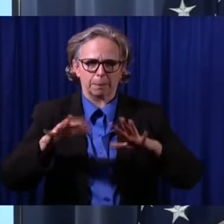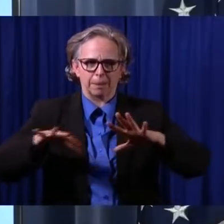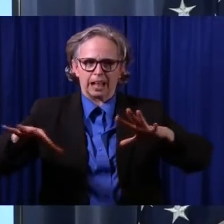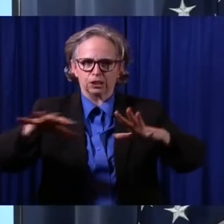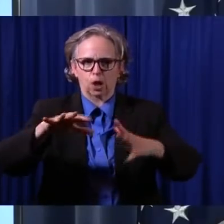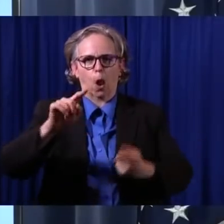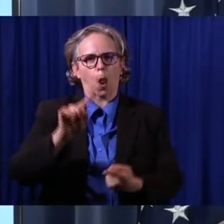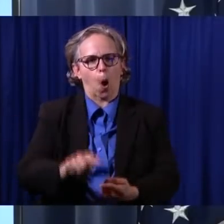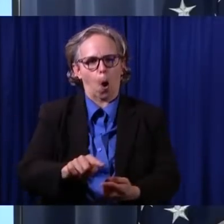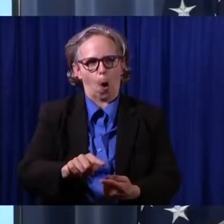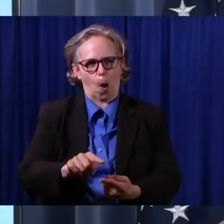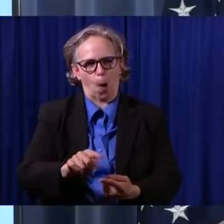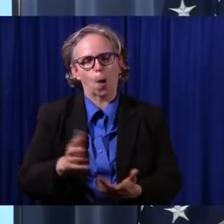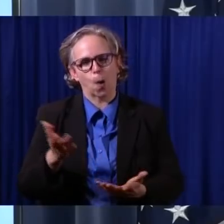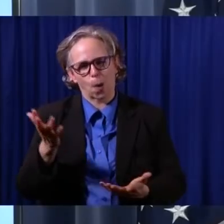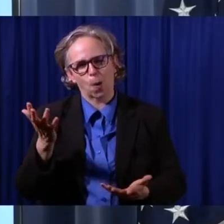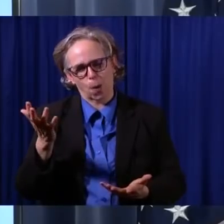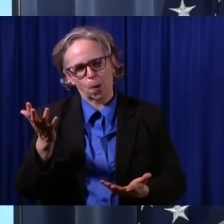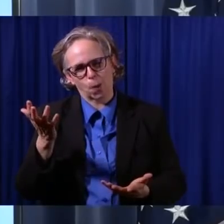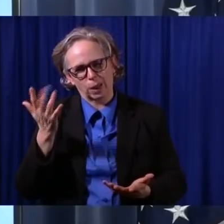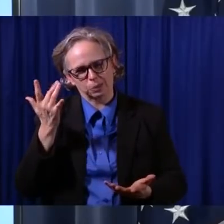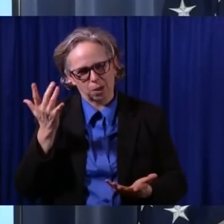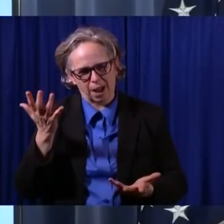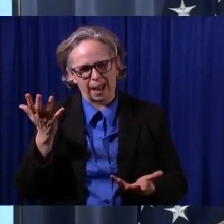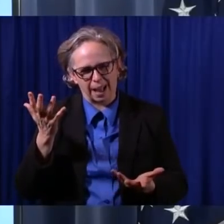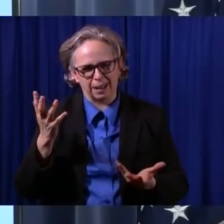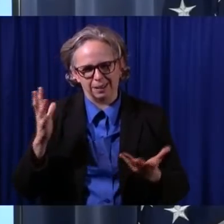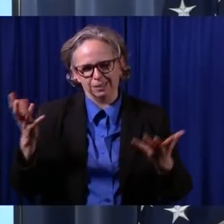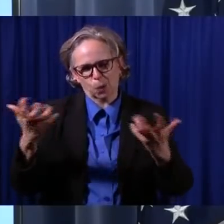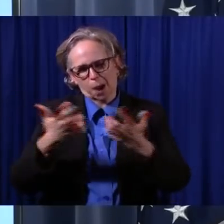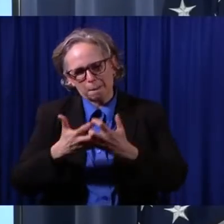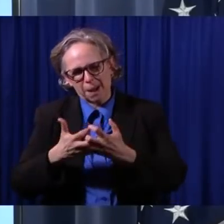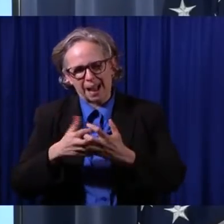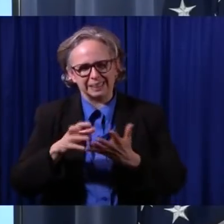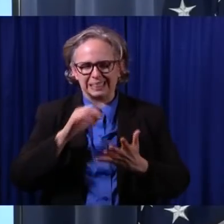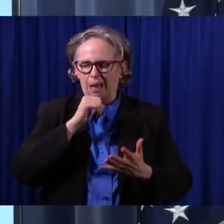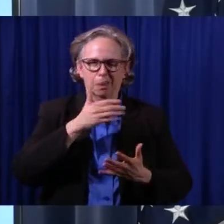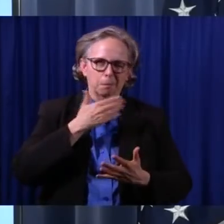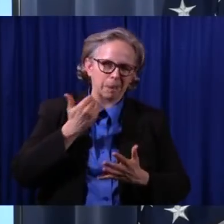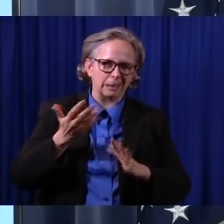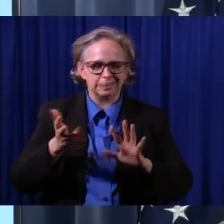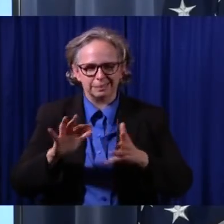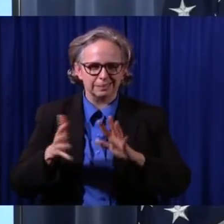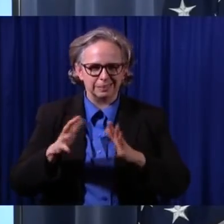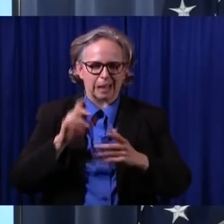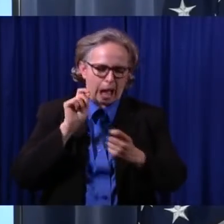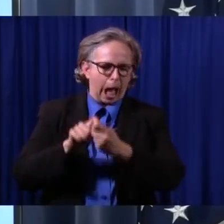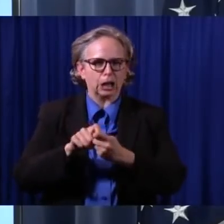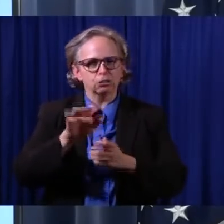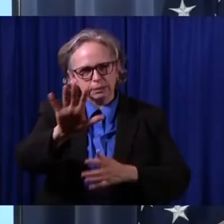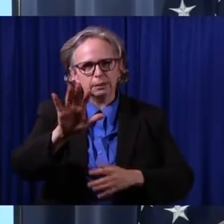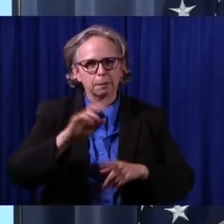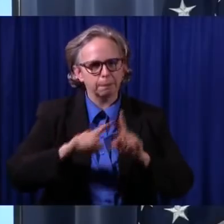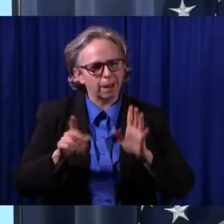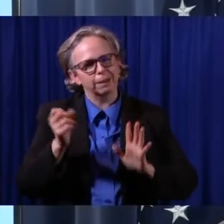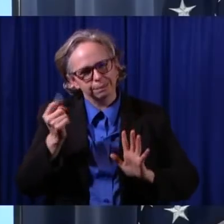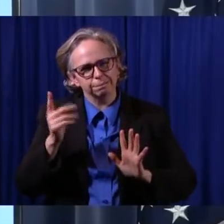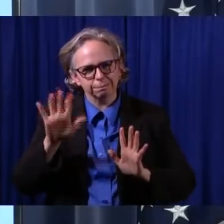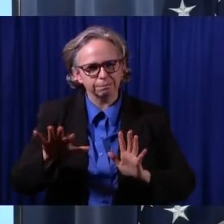And combining the data, because the calculation is certainly less accurate when we don't have enough case information,